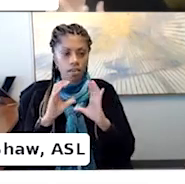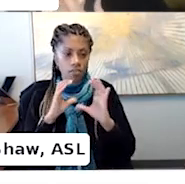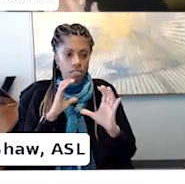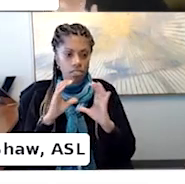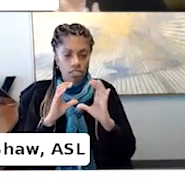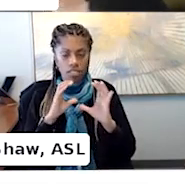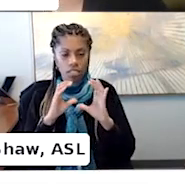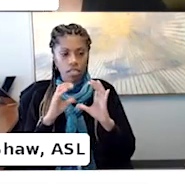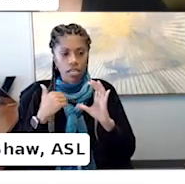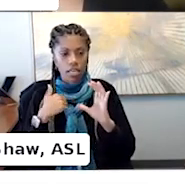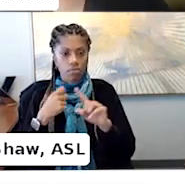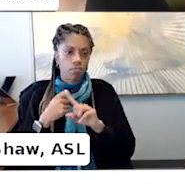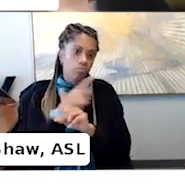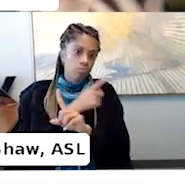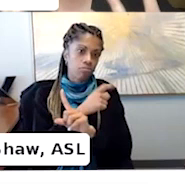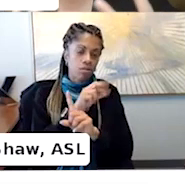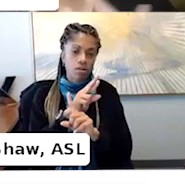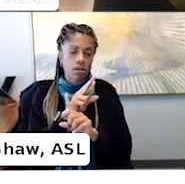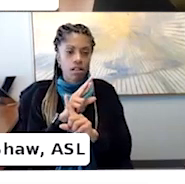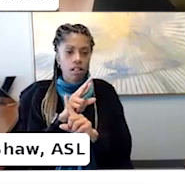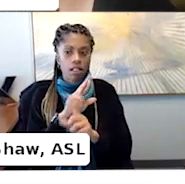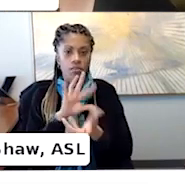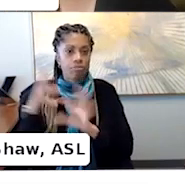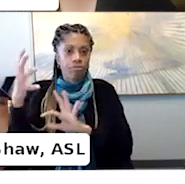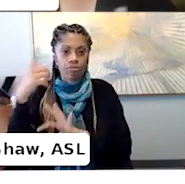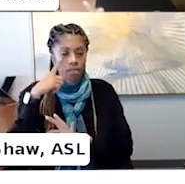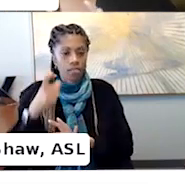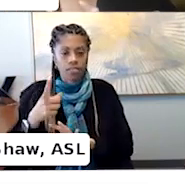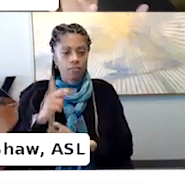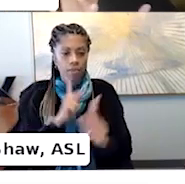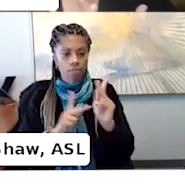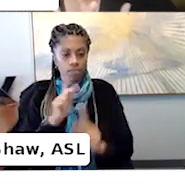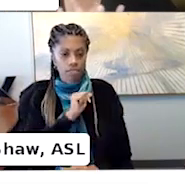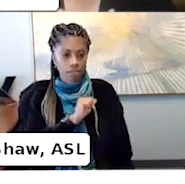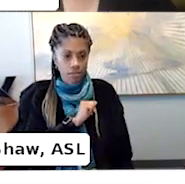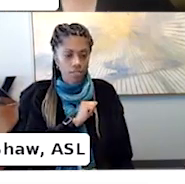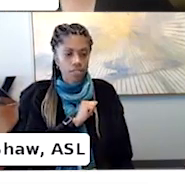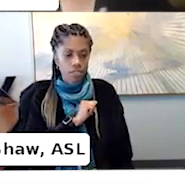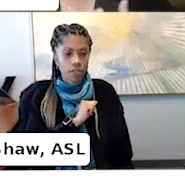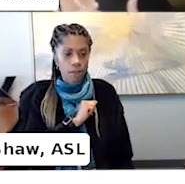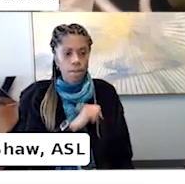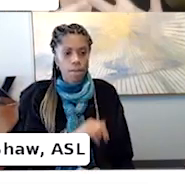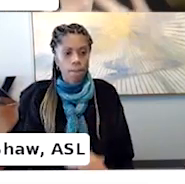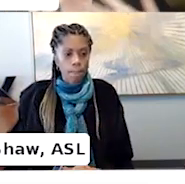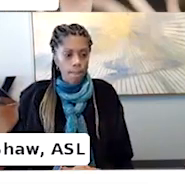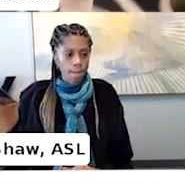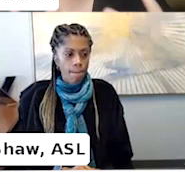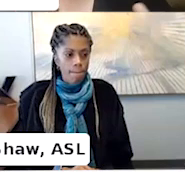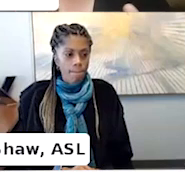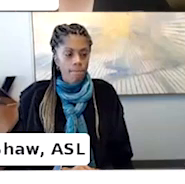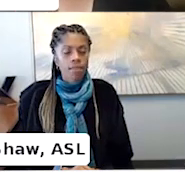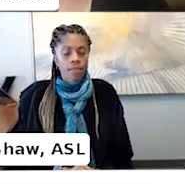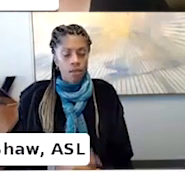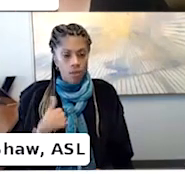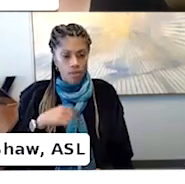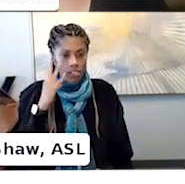been scrapped? So first, I have to say something that our founder, Dave Isay, likes to say is that we've done this over and over and